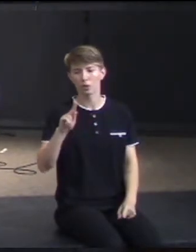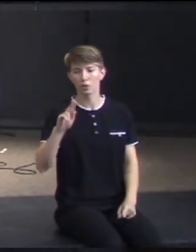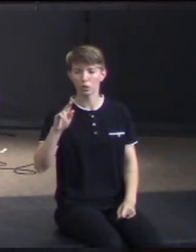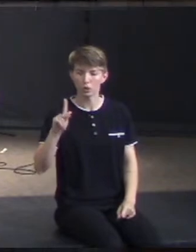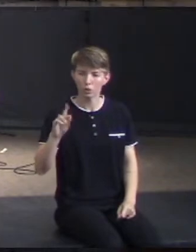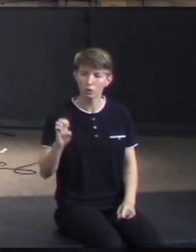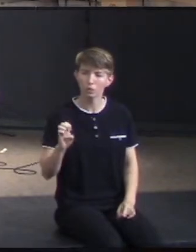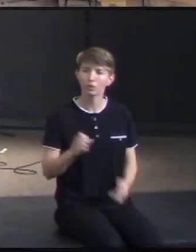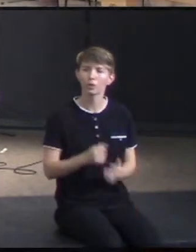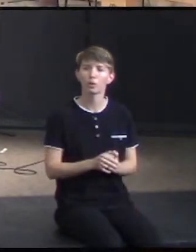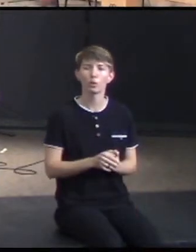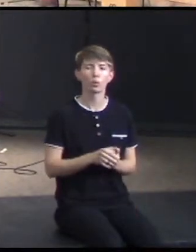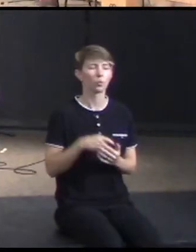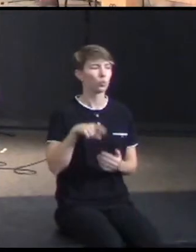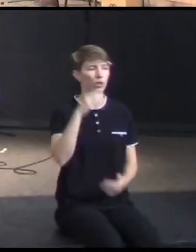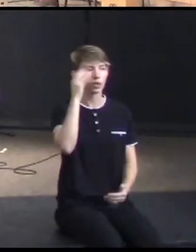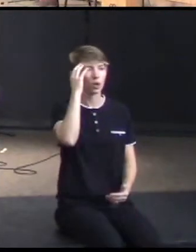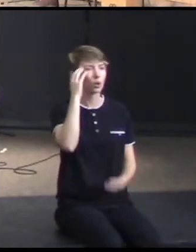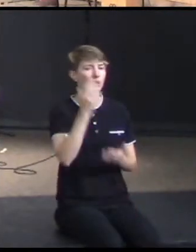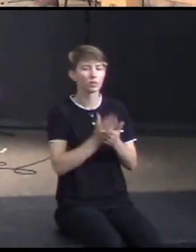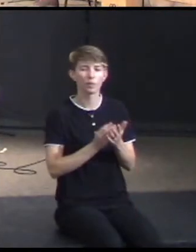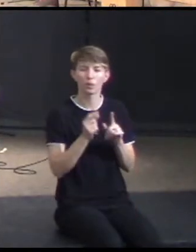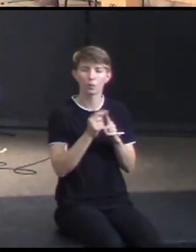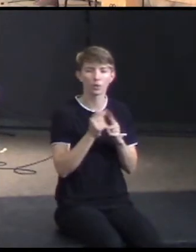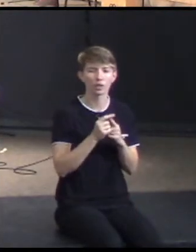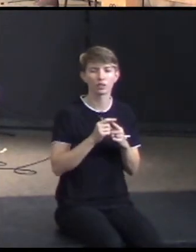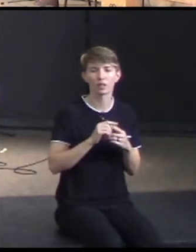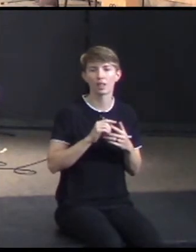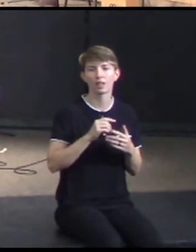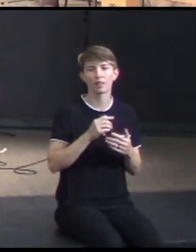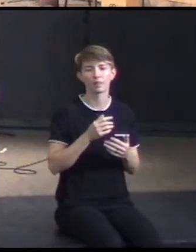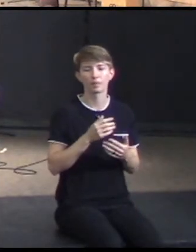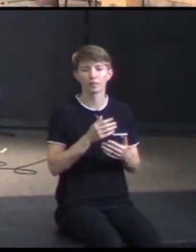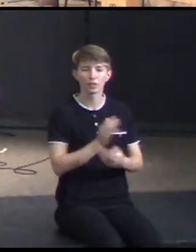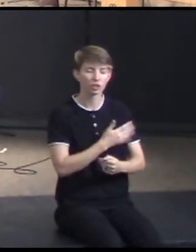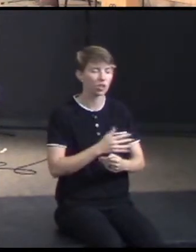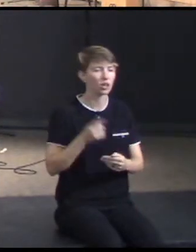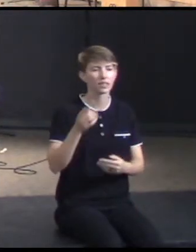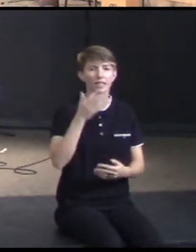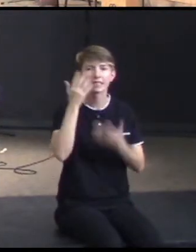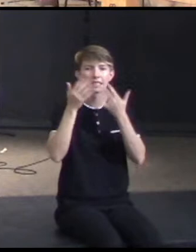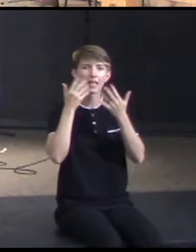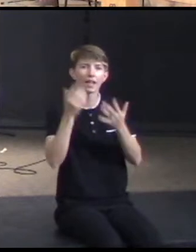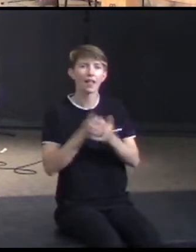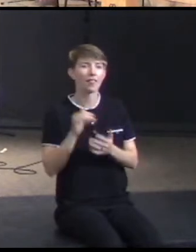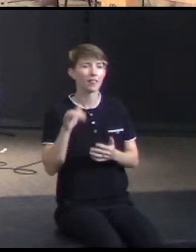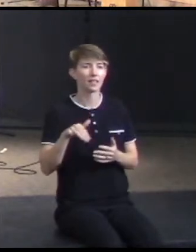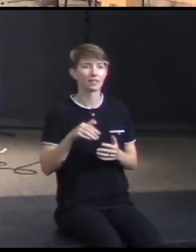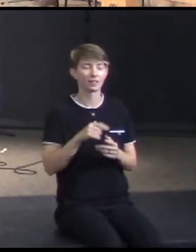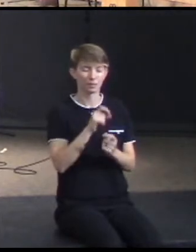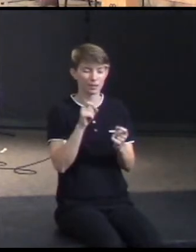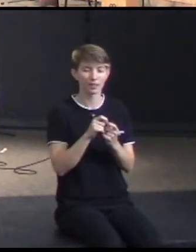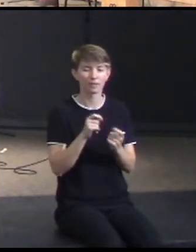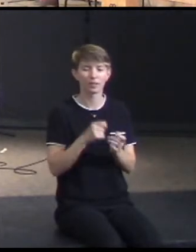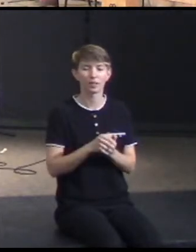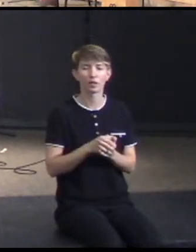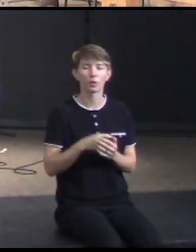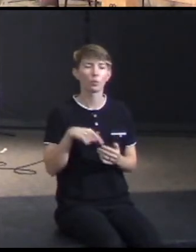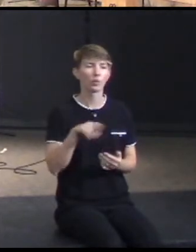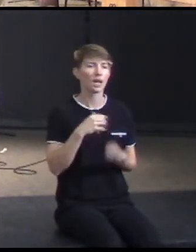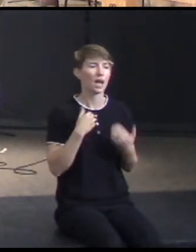words to some of the songs they sing. I mean, that's specific. We have shepherds in the field, angels we have heard on